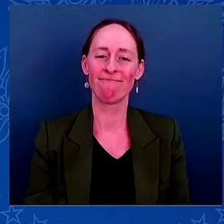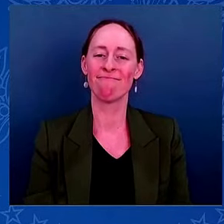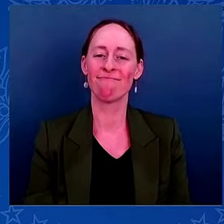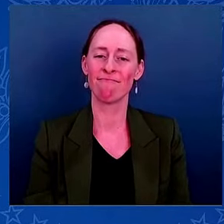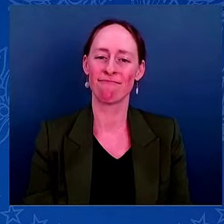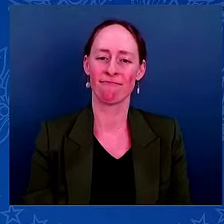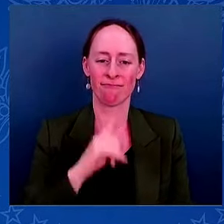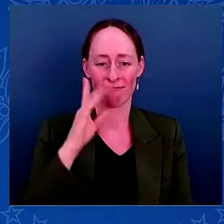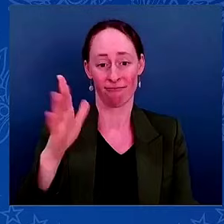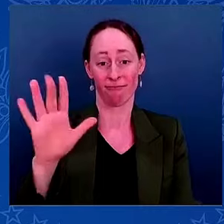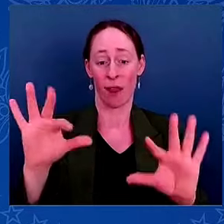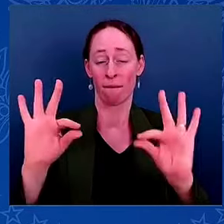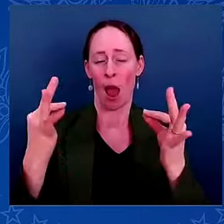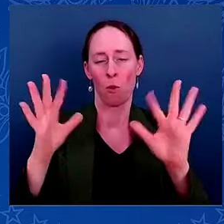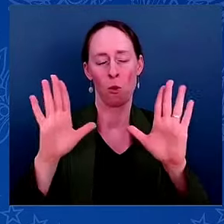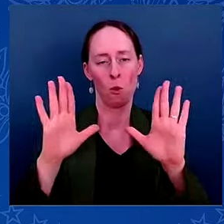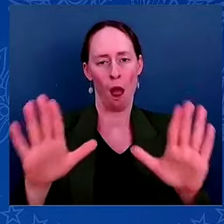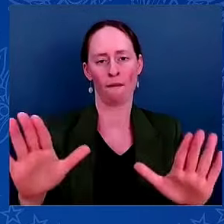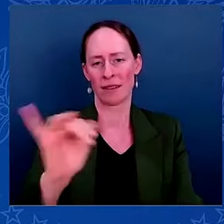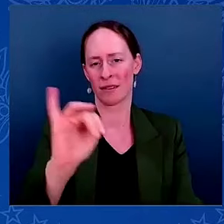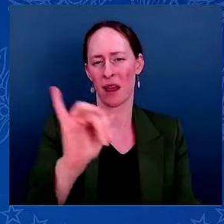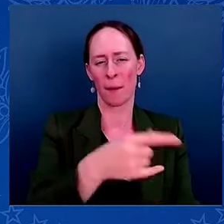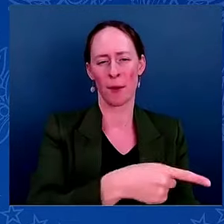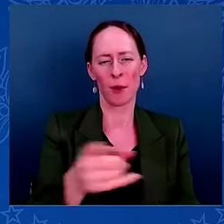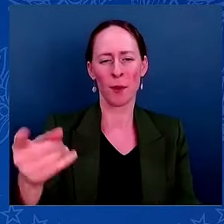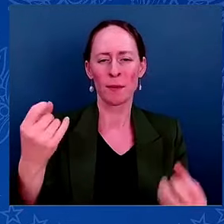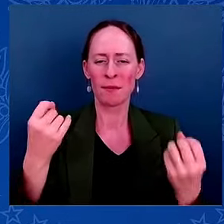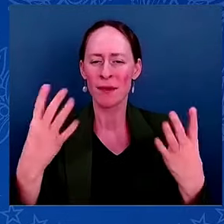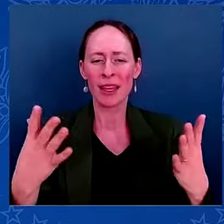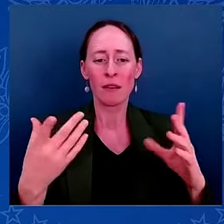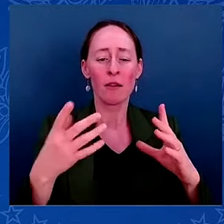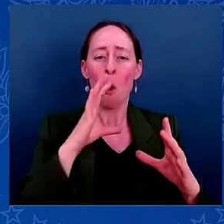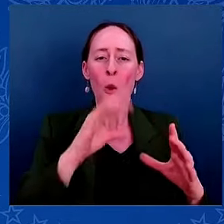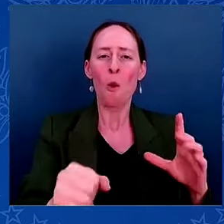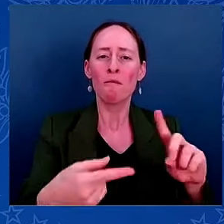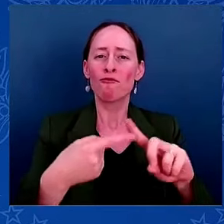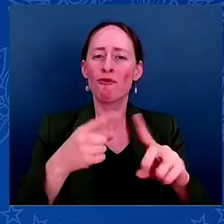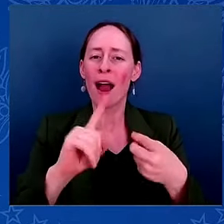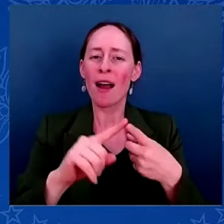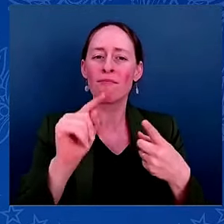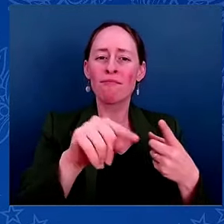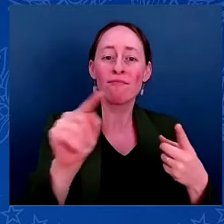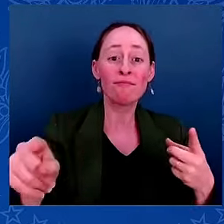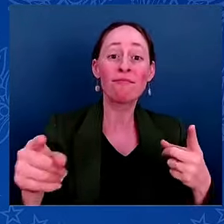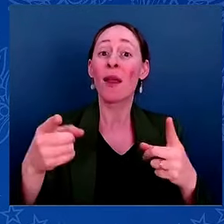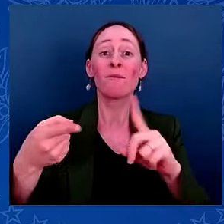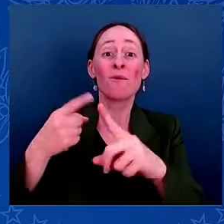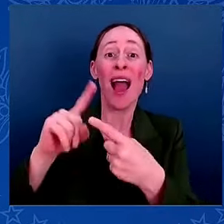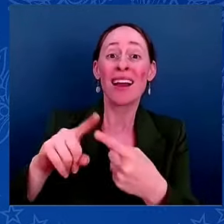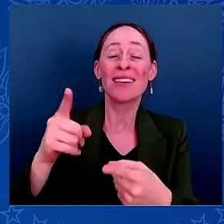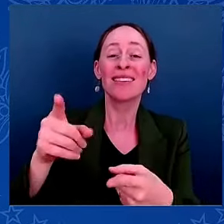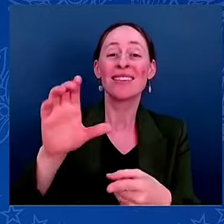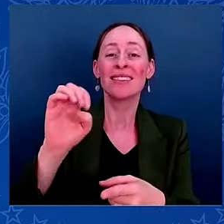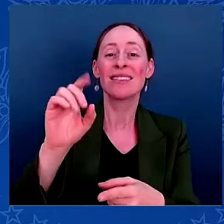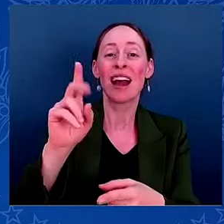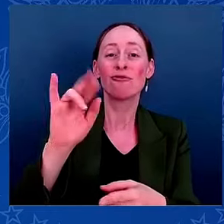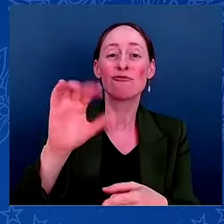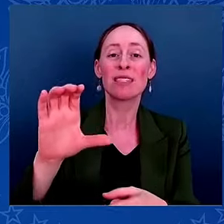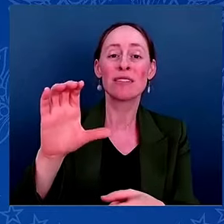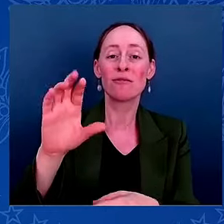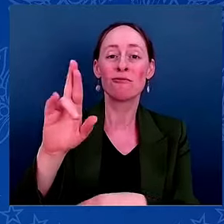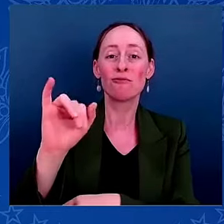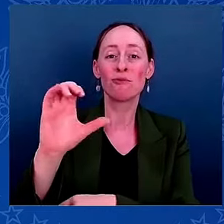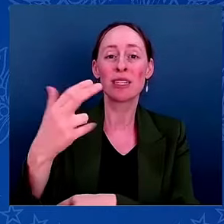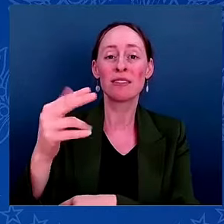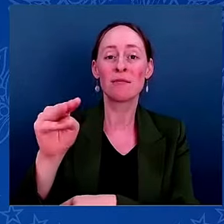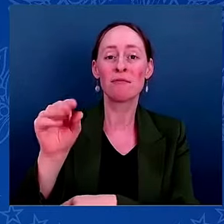many of my old friends. Cedric Richmond, who has been my buddy for a long time, when Cedric tells you something he doesn't, knows how to